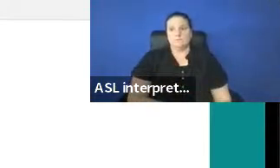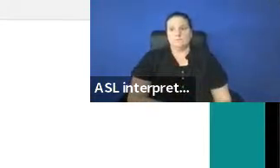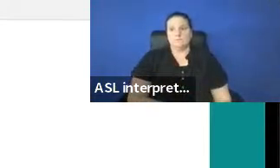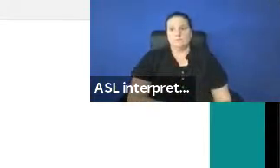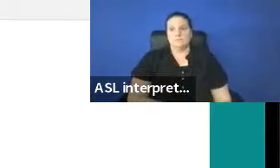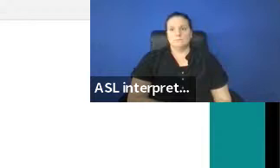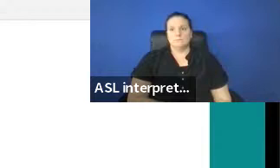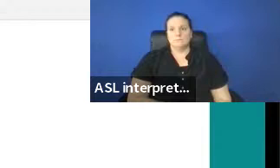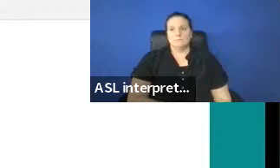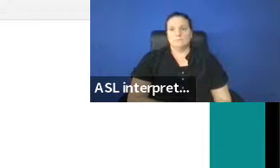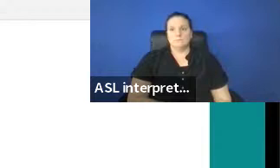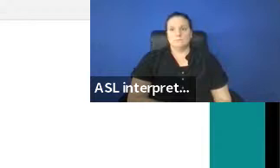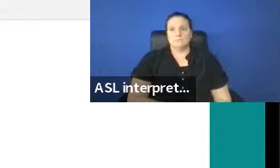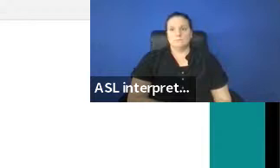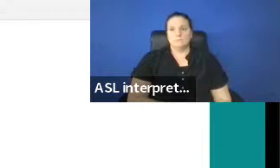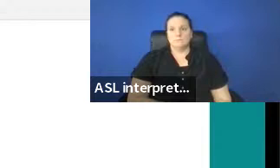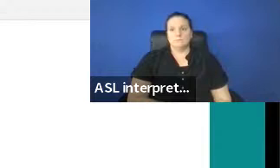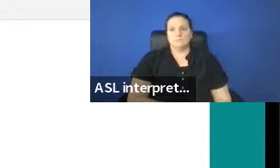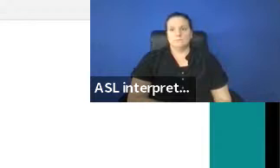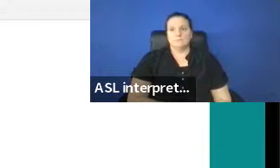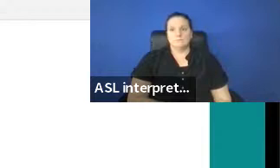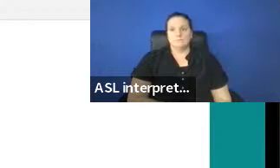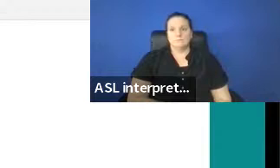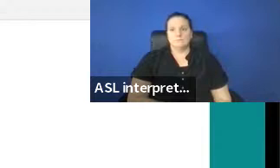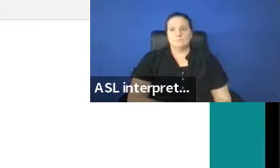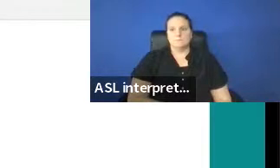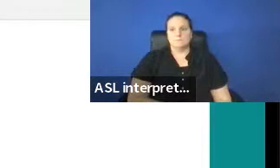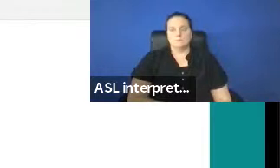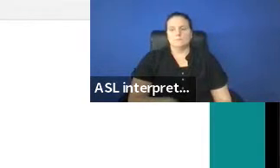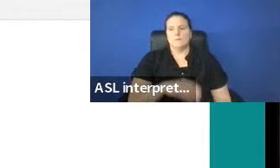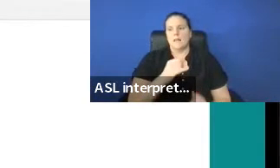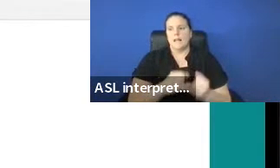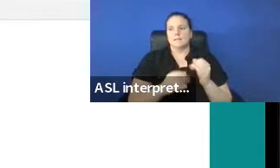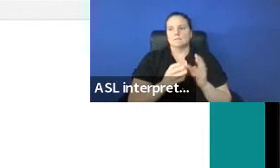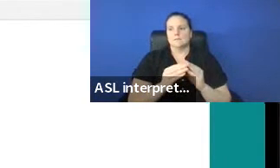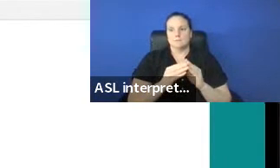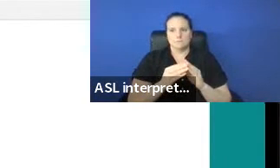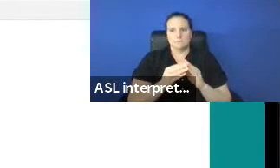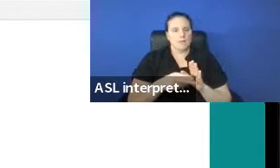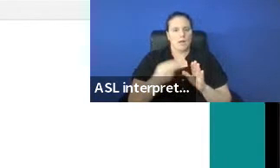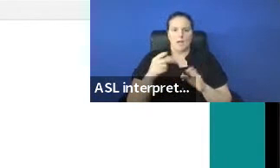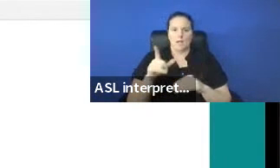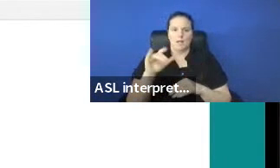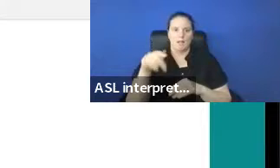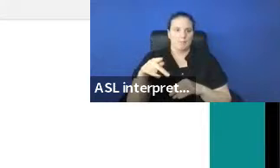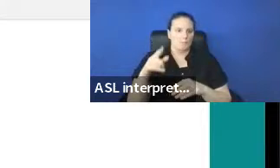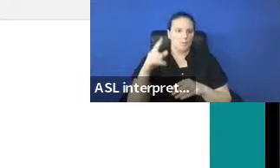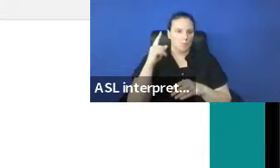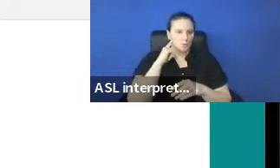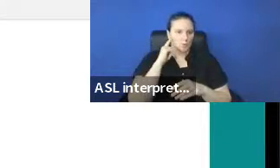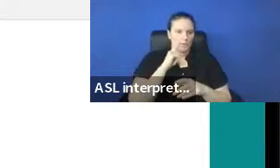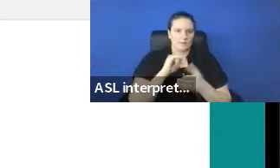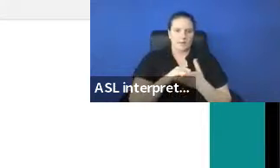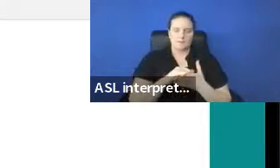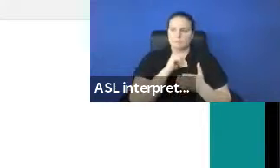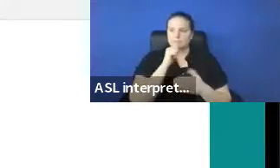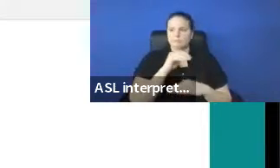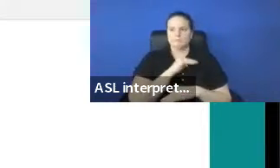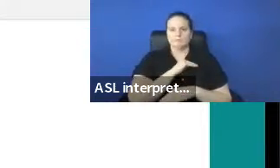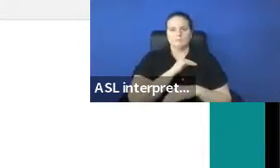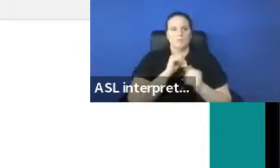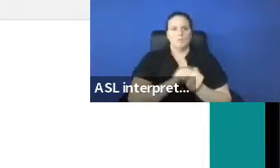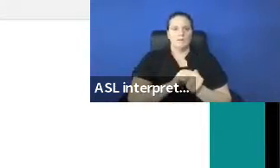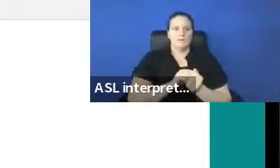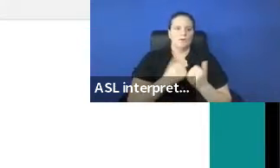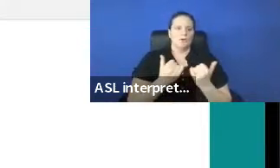So at the last meeting, this is just a really high clip of what we heard. A dissatisfaction with the current interchanges on Marine Drive